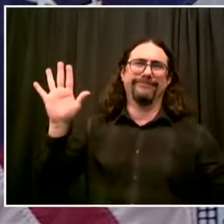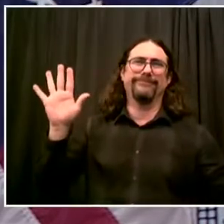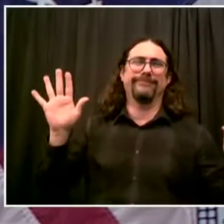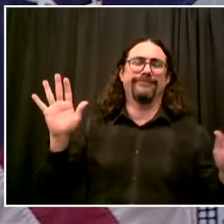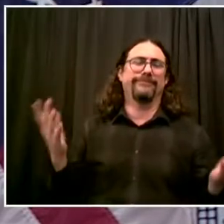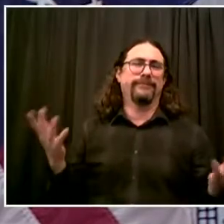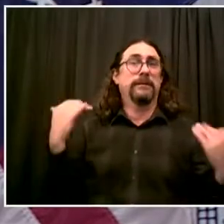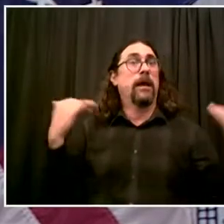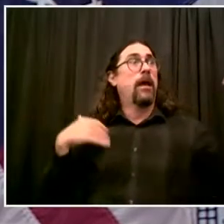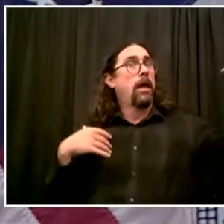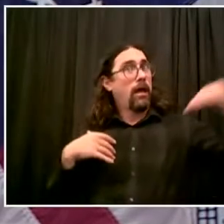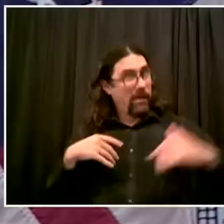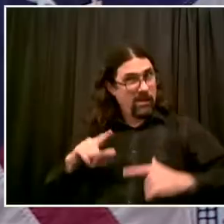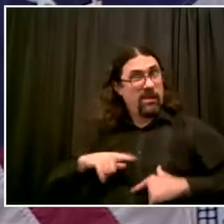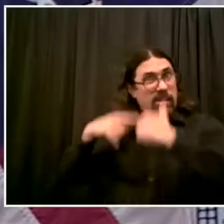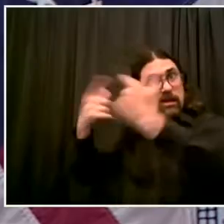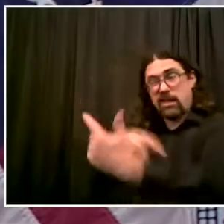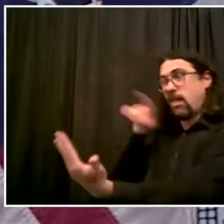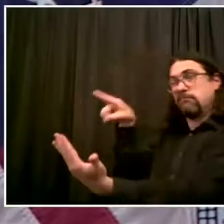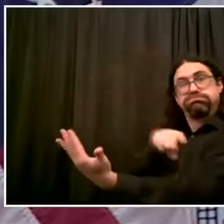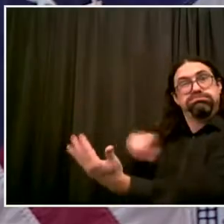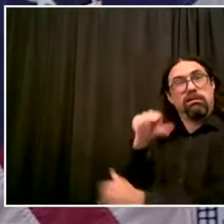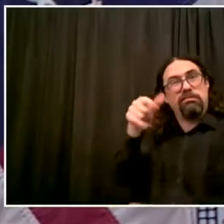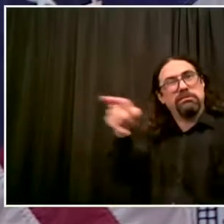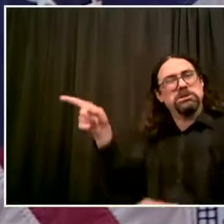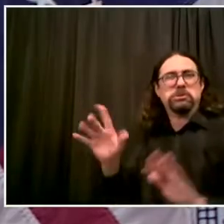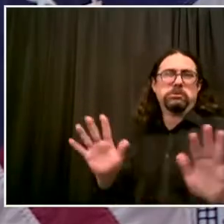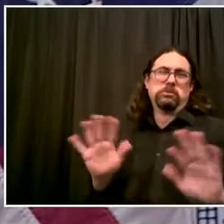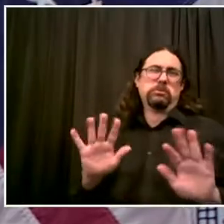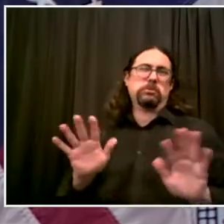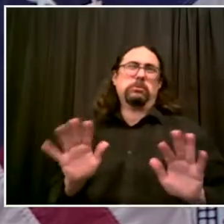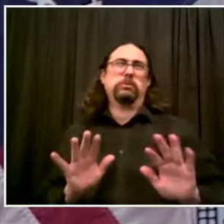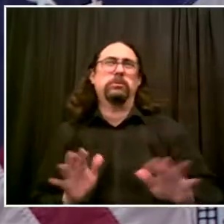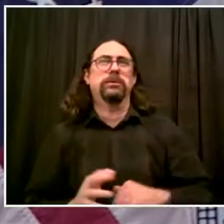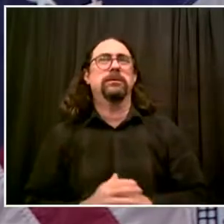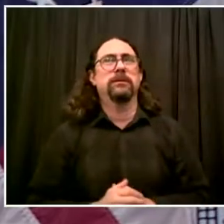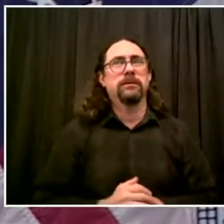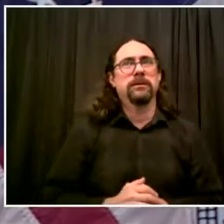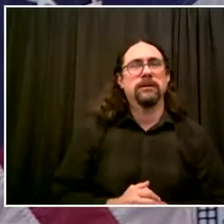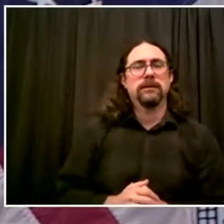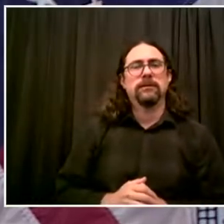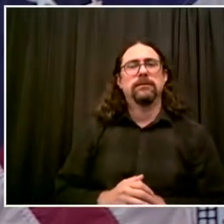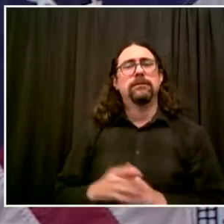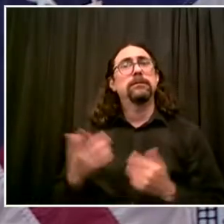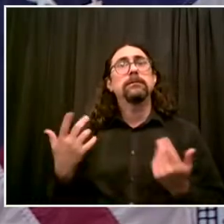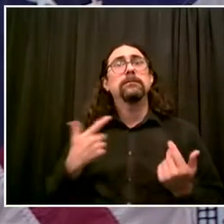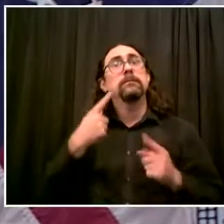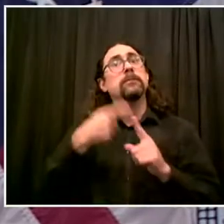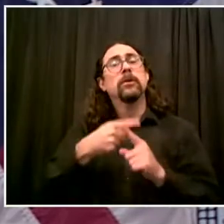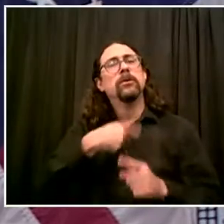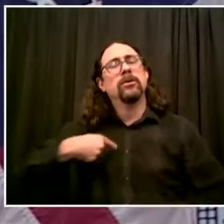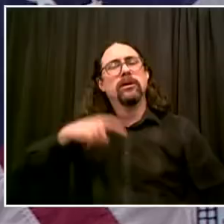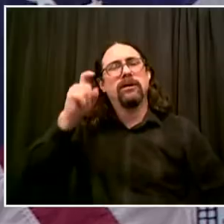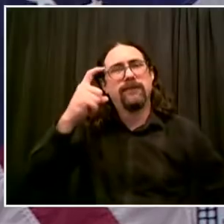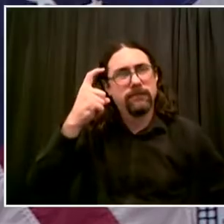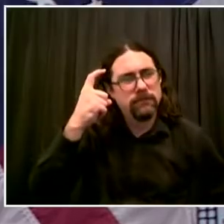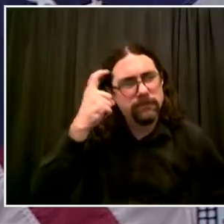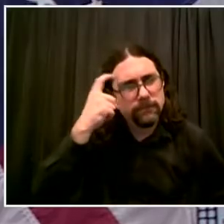that, some kind of smart, effective quarantine approach. But again, that's something we'll formalize in discussions with the state.